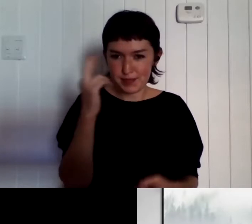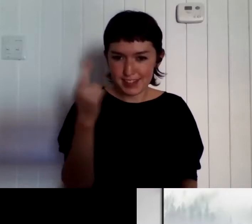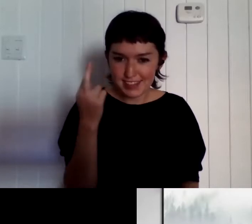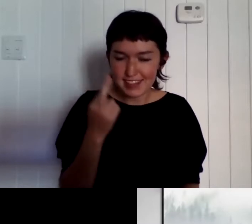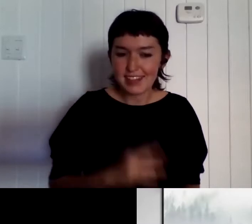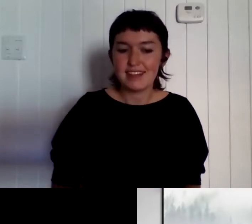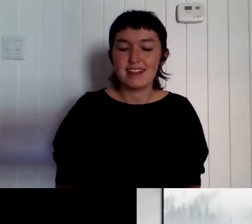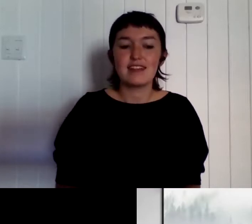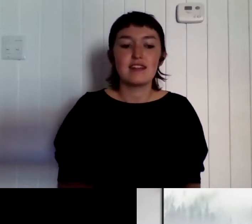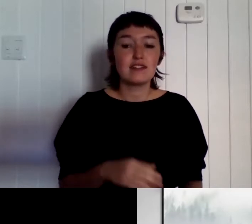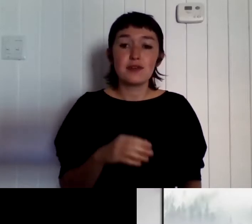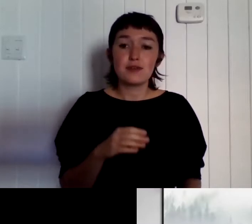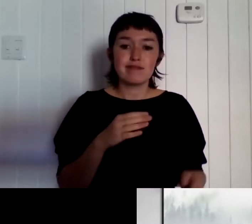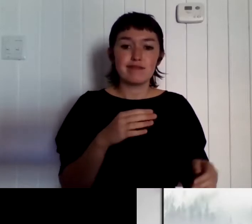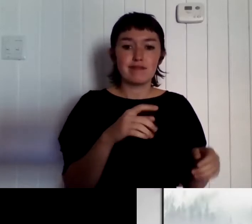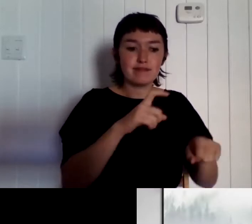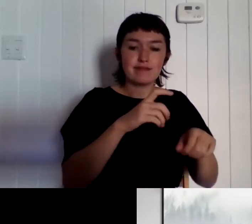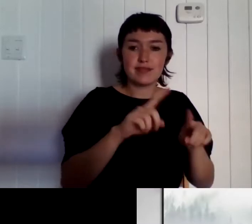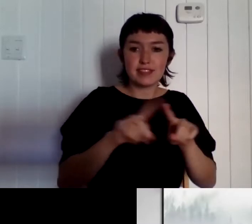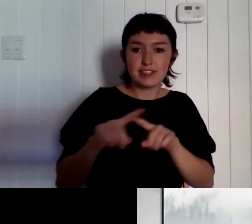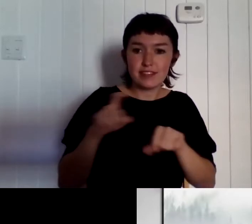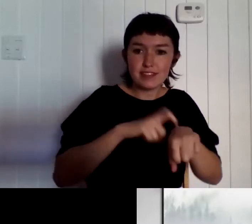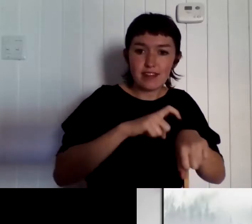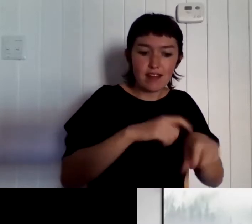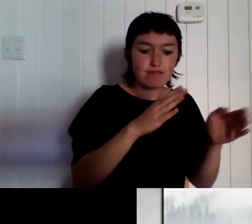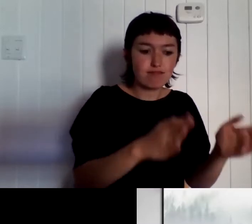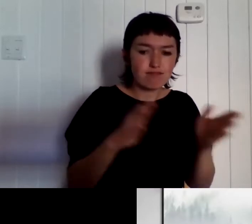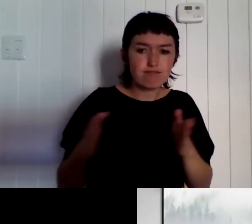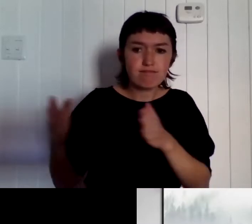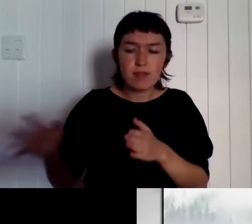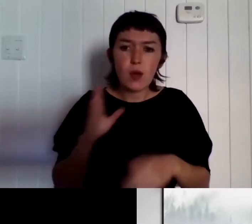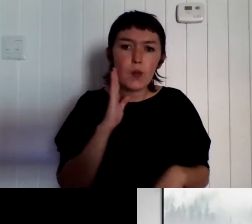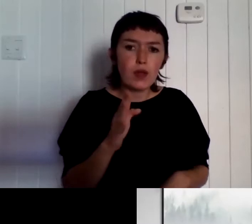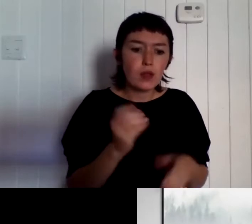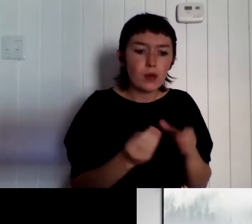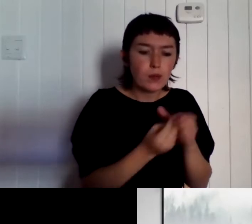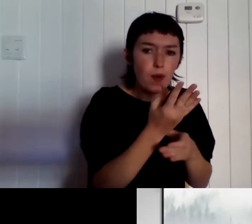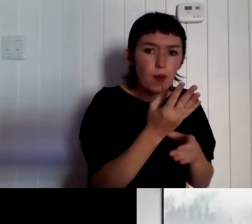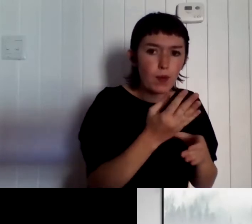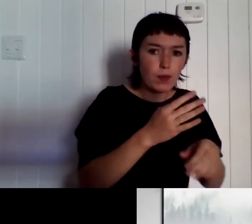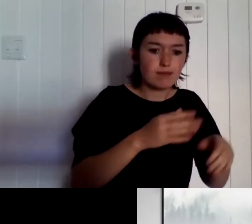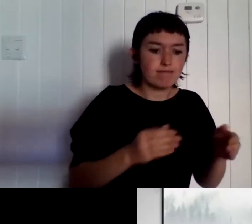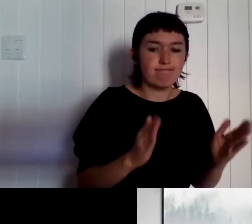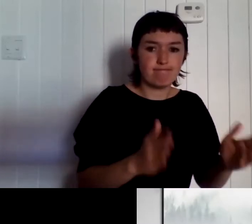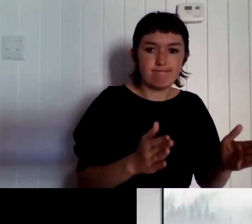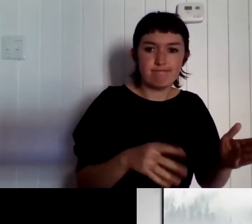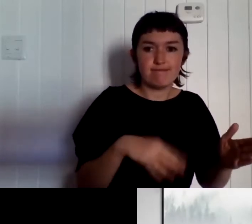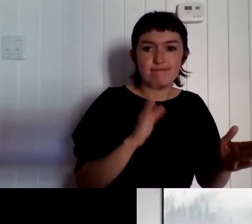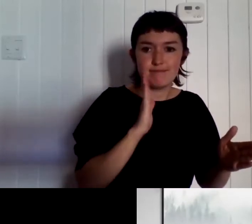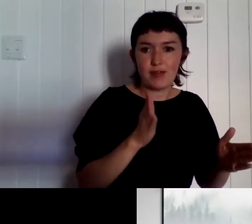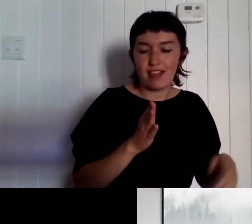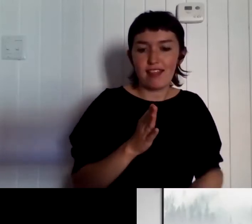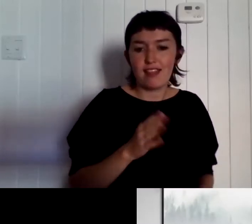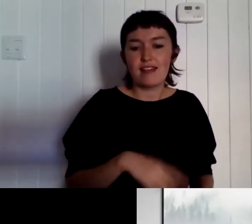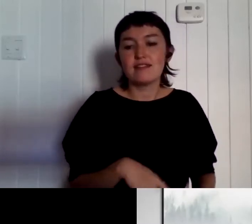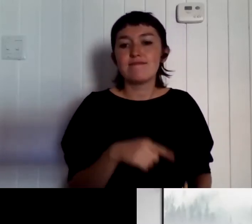periods during which your brain is experiencing growth or change that make it a little bit more sensitive to those